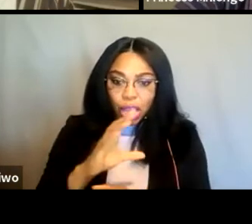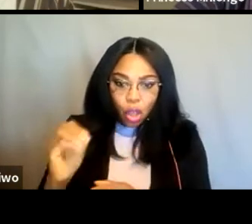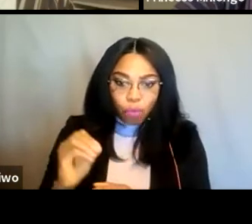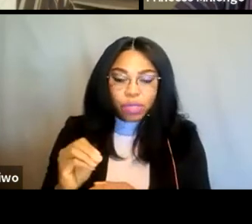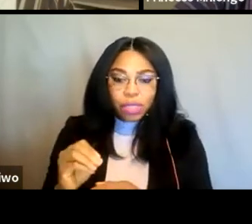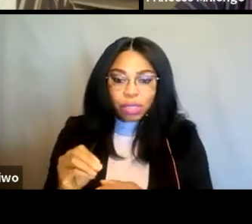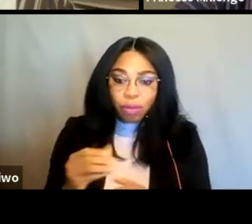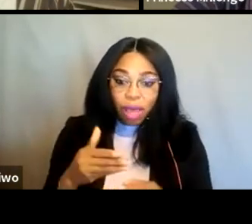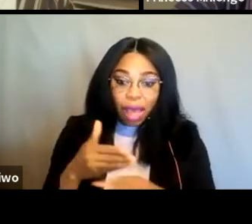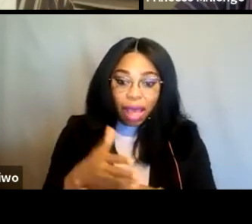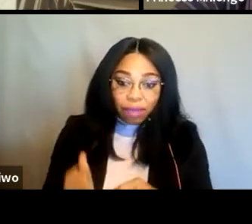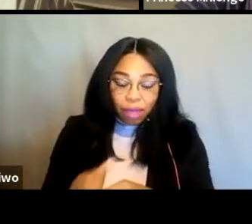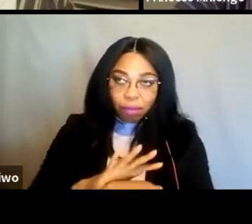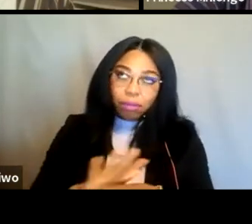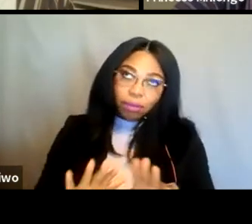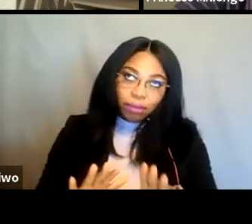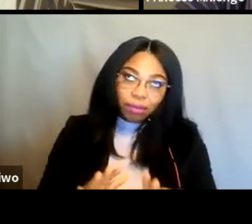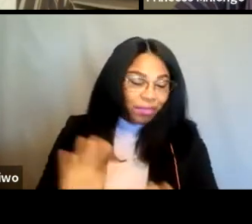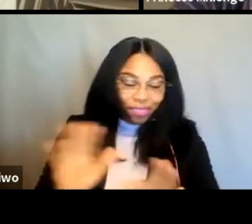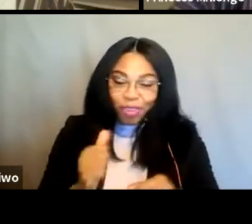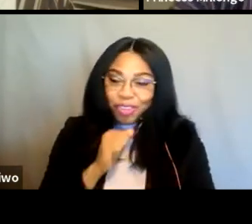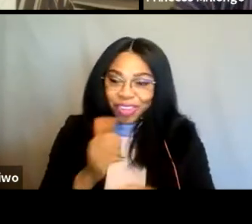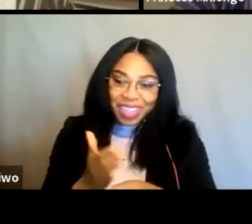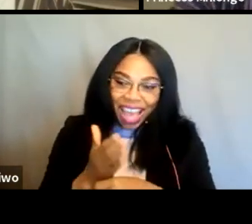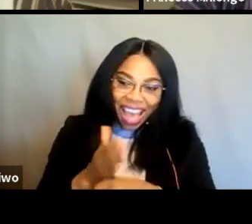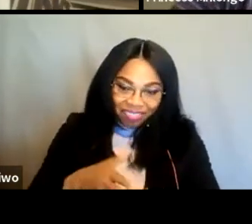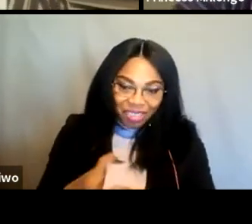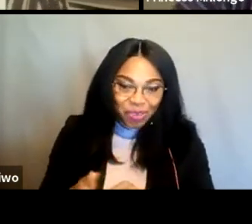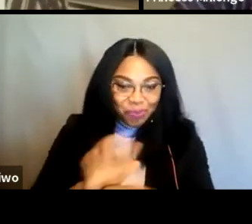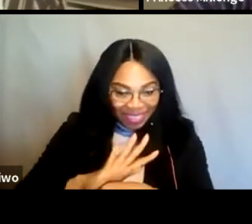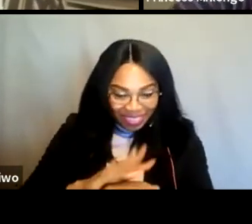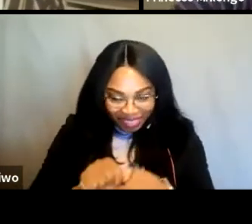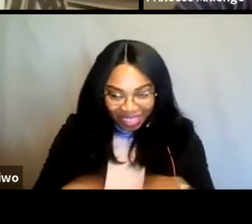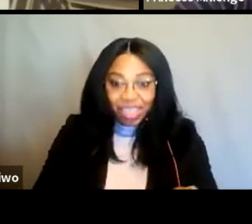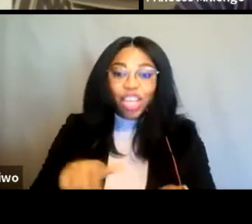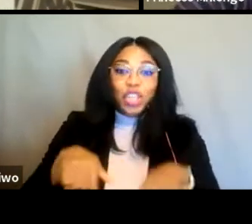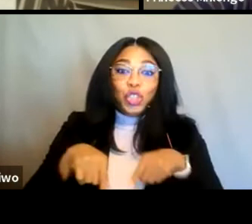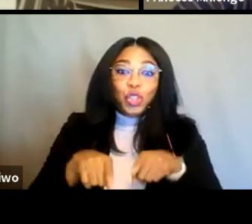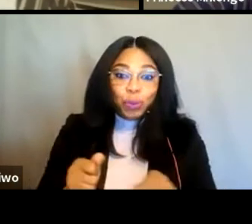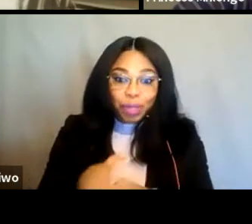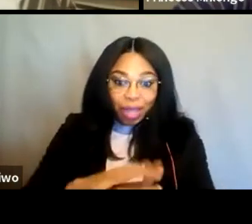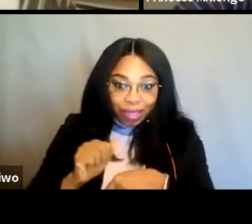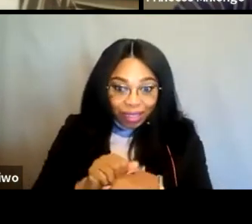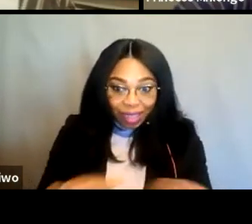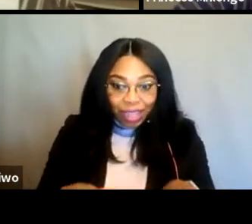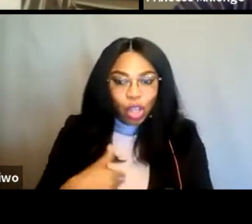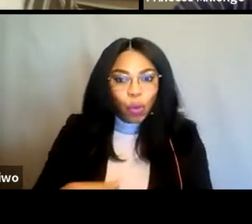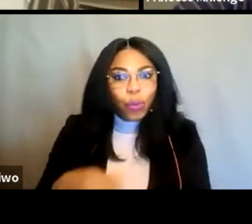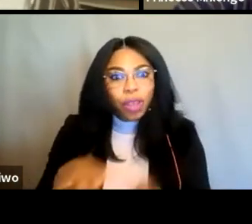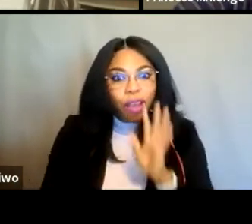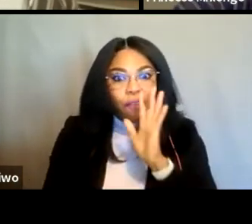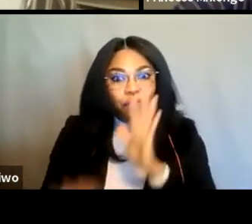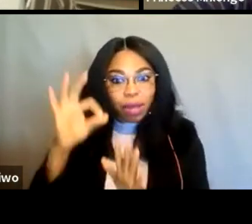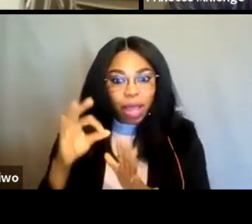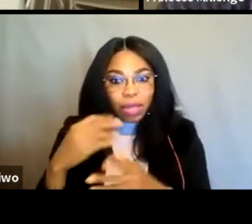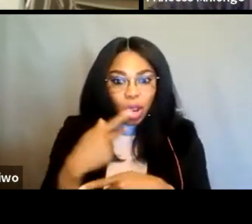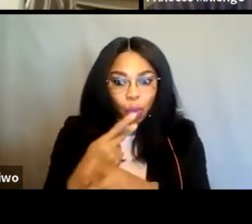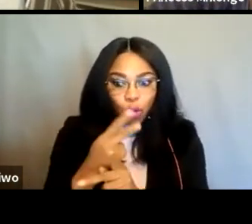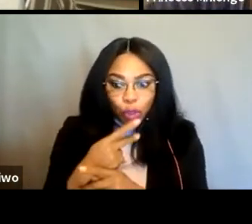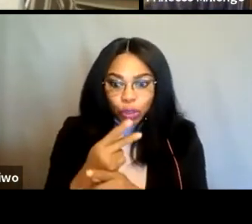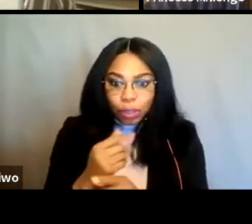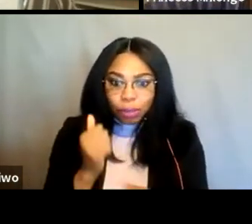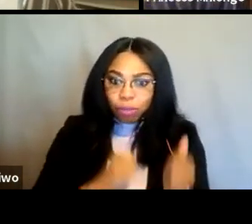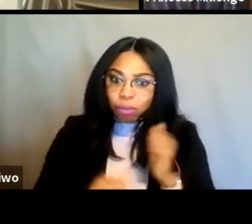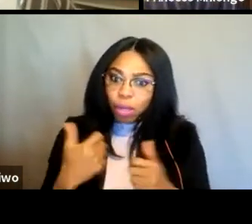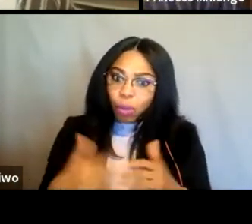after the pandemic, sorry, not after the pandemic, no, during this pandemic, you know, we discovered that producing plays has been very difficult for